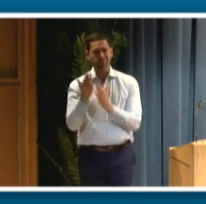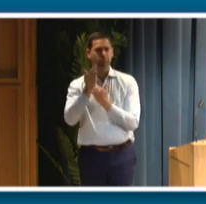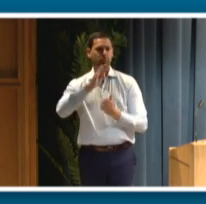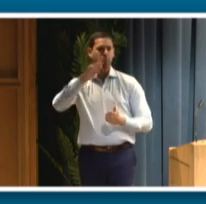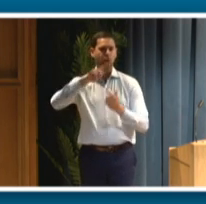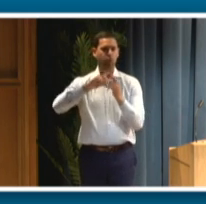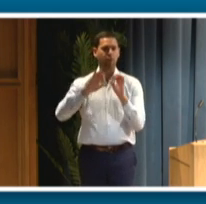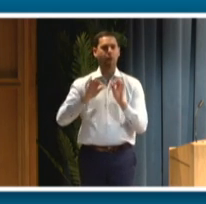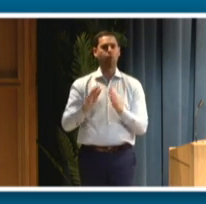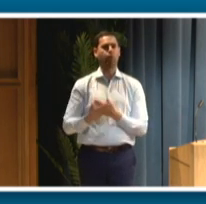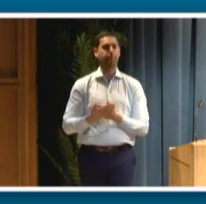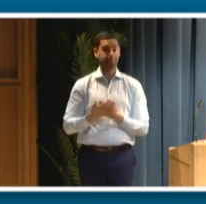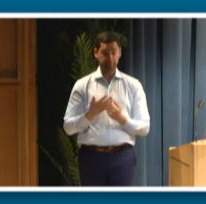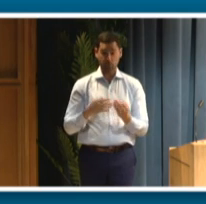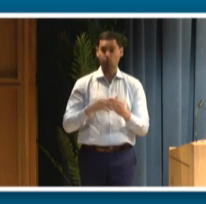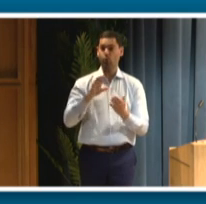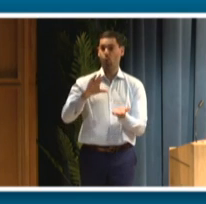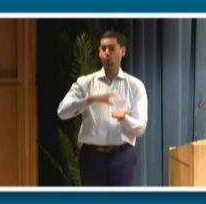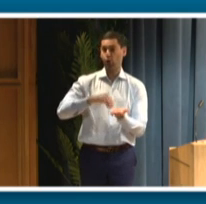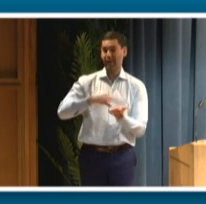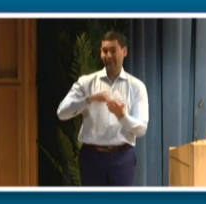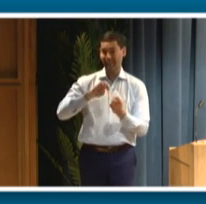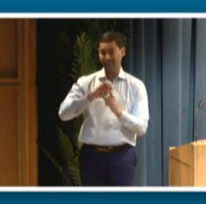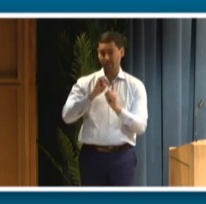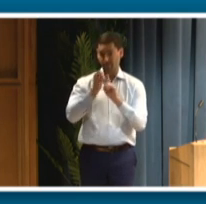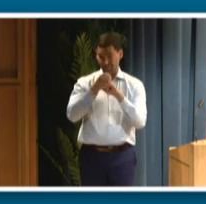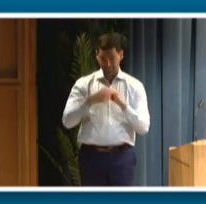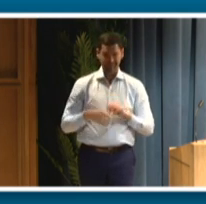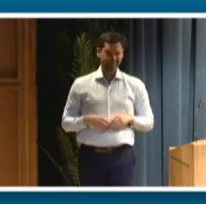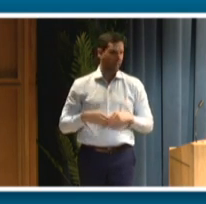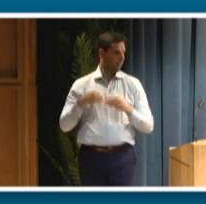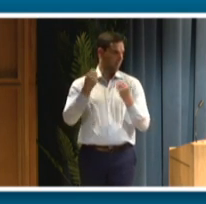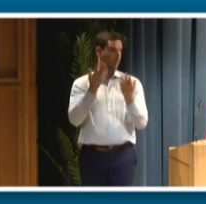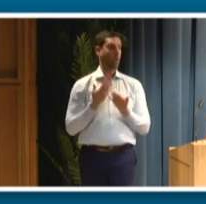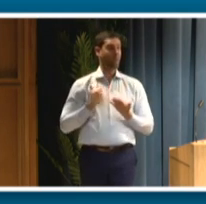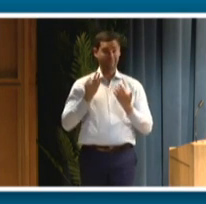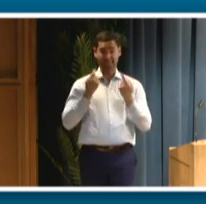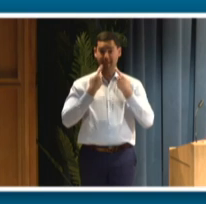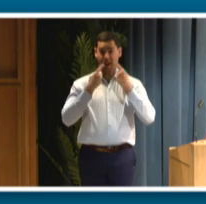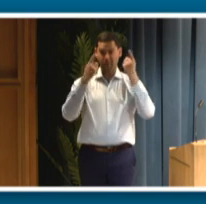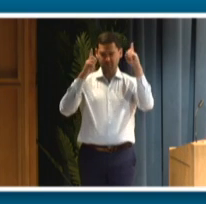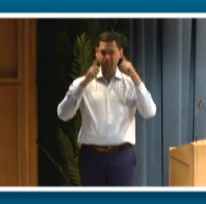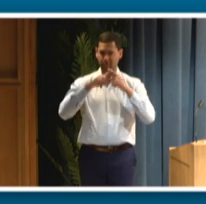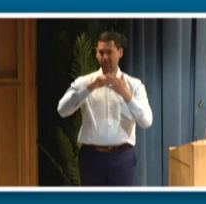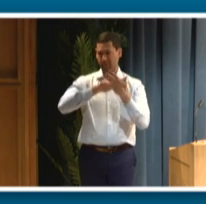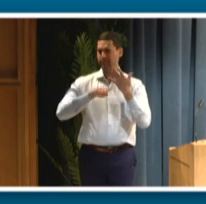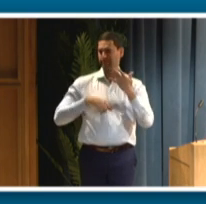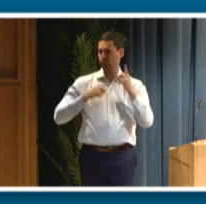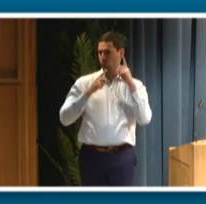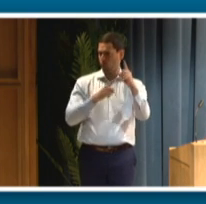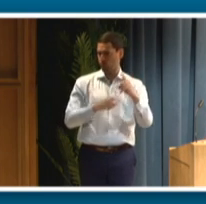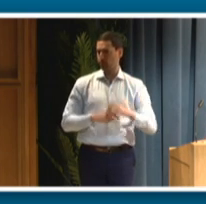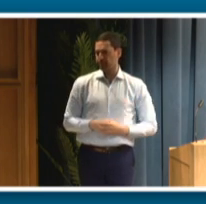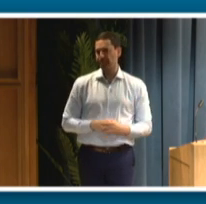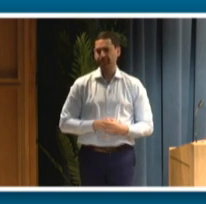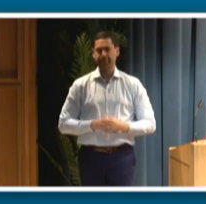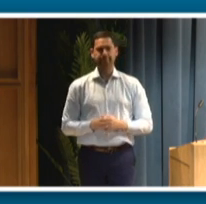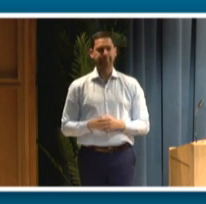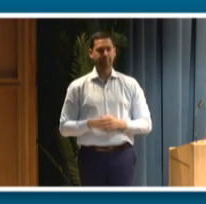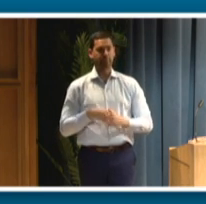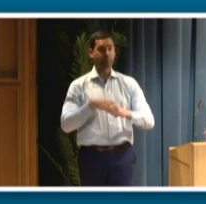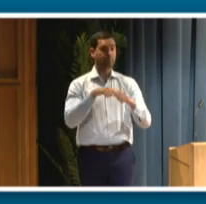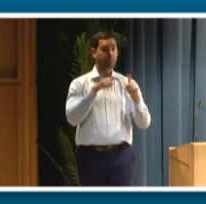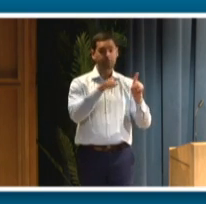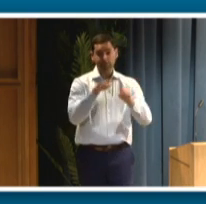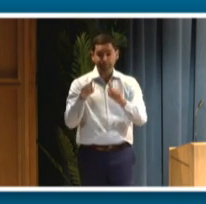environments. So you can let us know if we accomplished that, but that was our goal. I've been just very moved by all the sessions and know that there